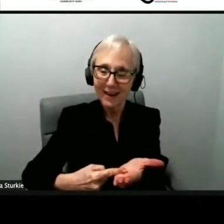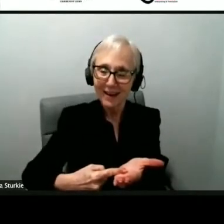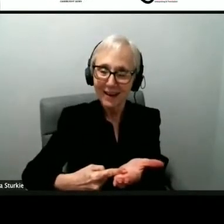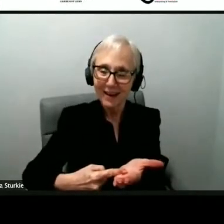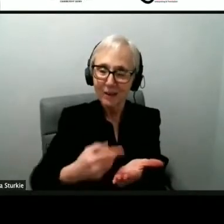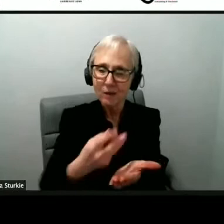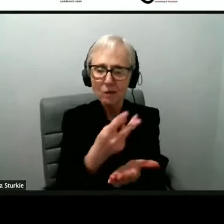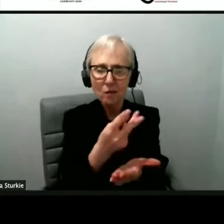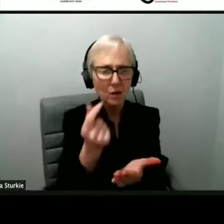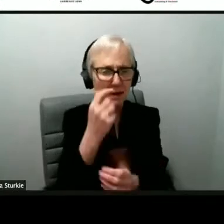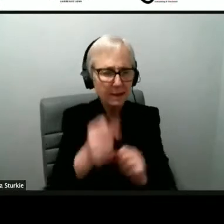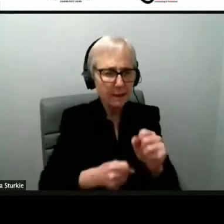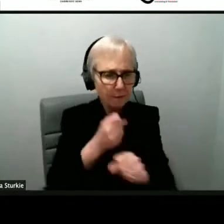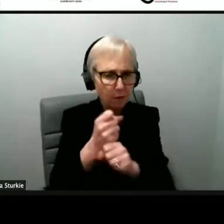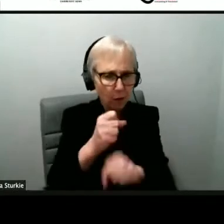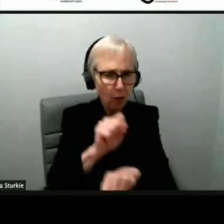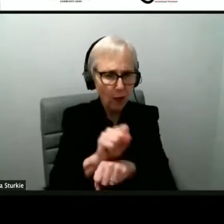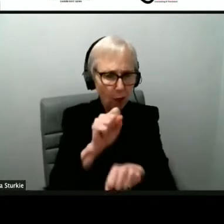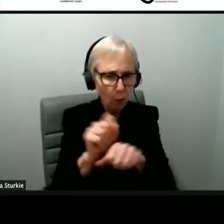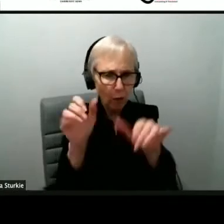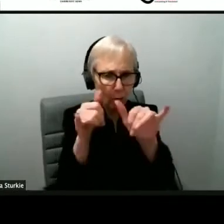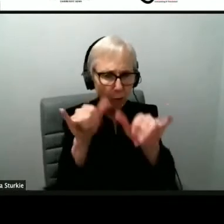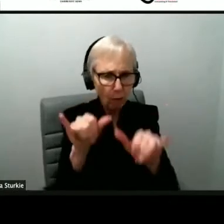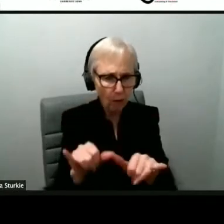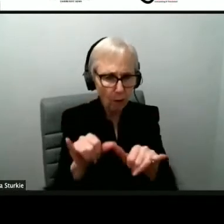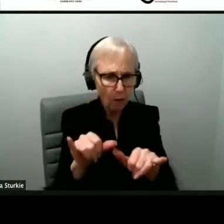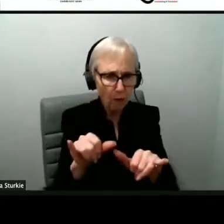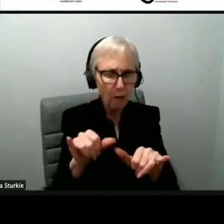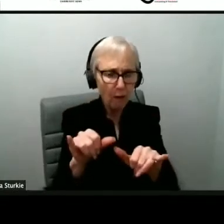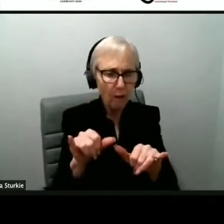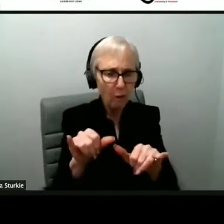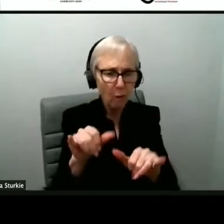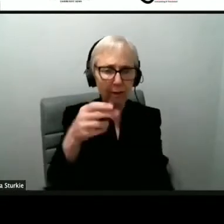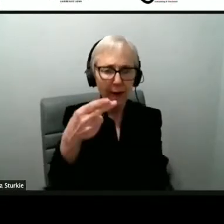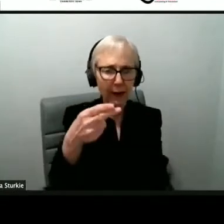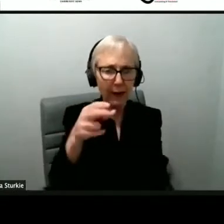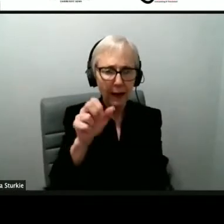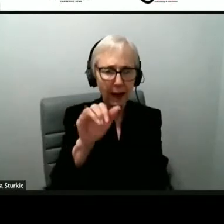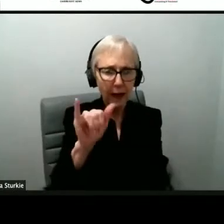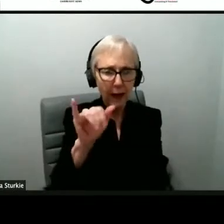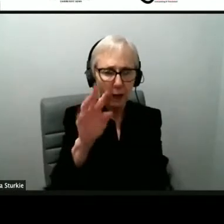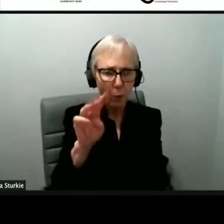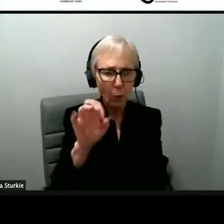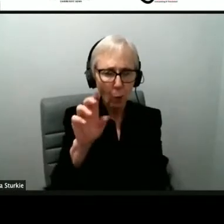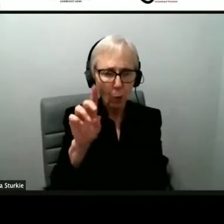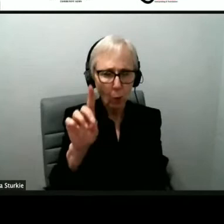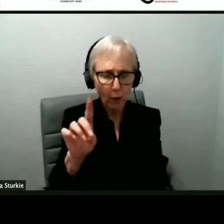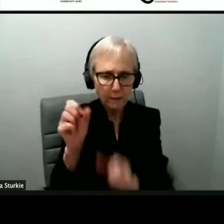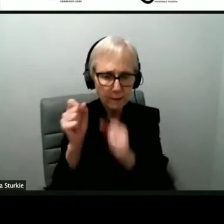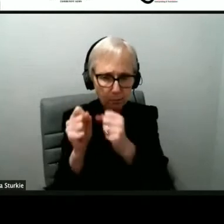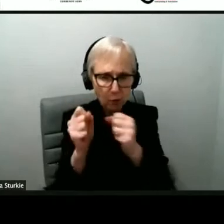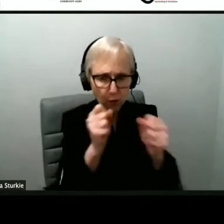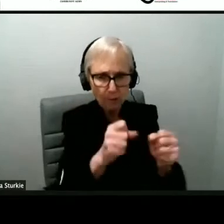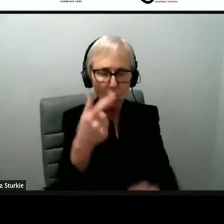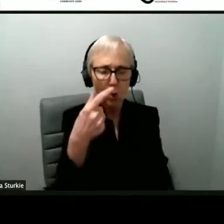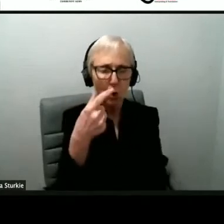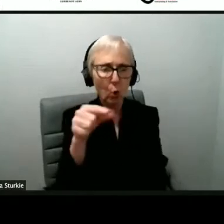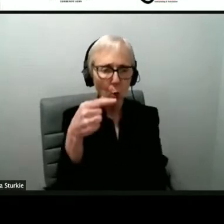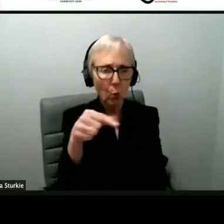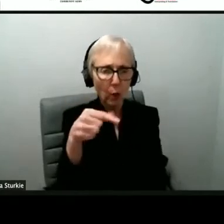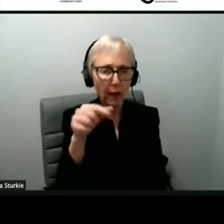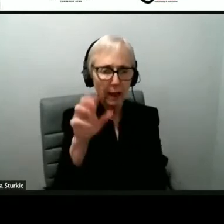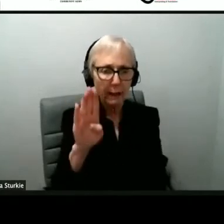For several years, I worked with architect Norcelle Haywood. We were part of a strategy for some of the green belts in the district